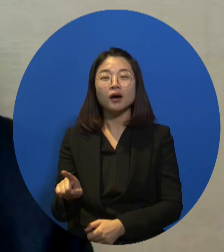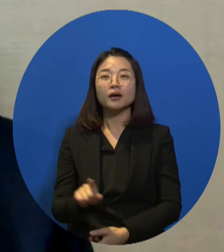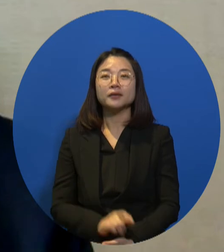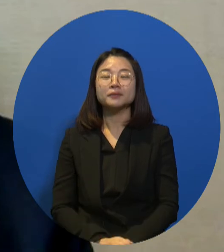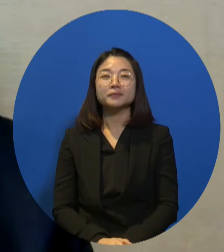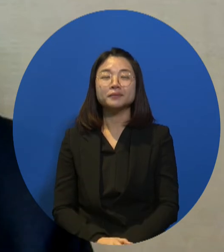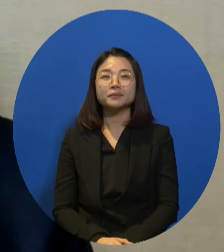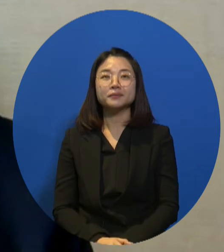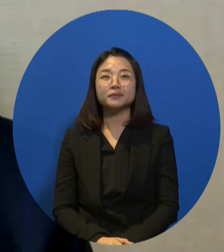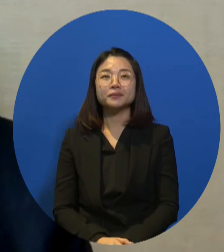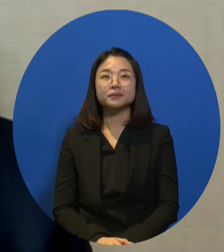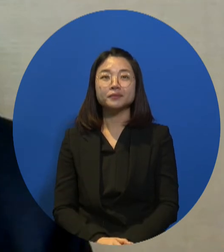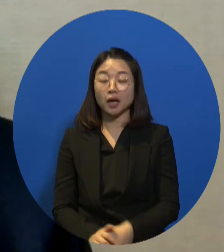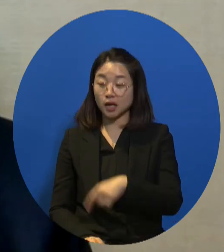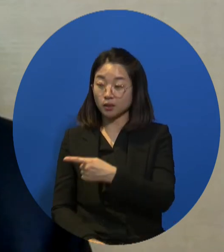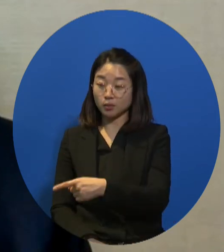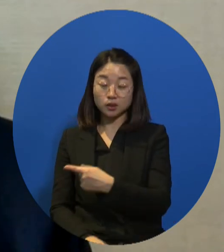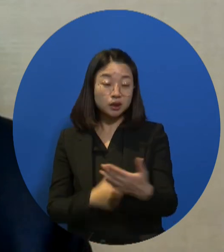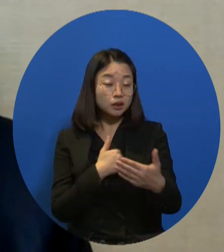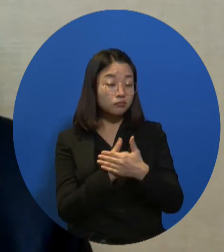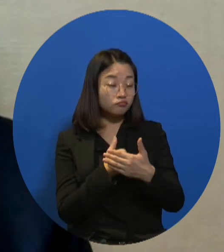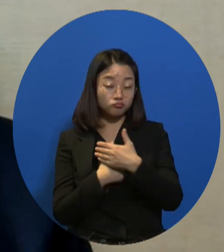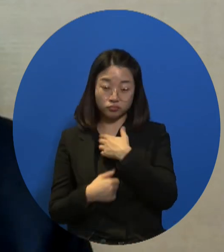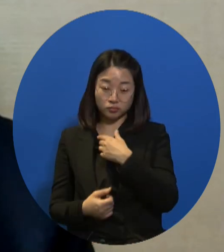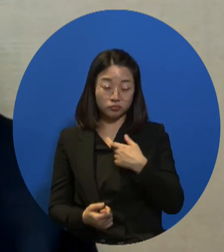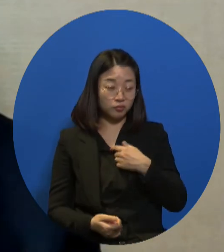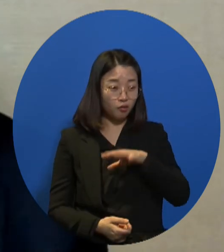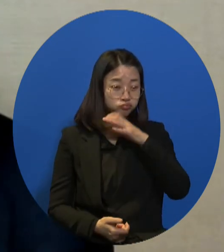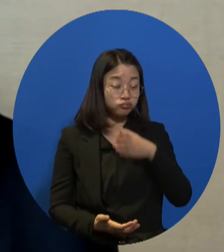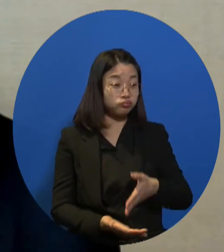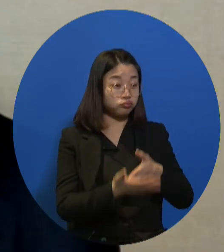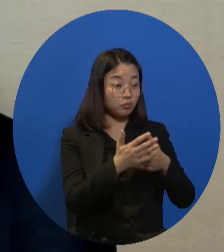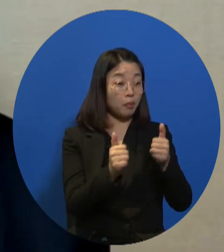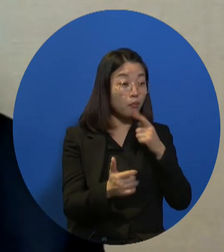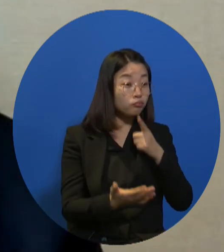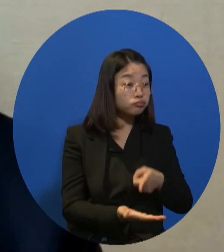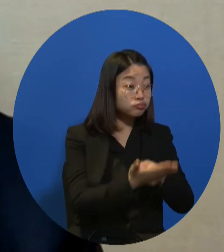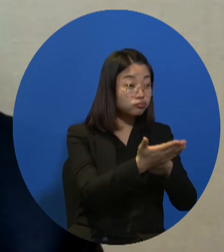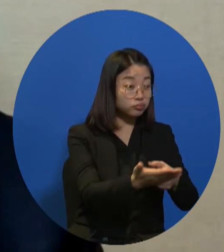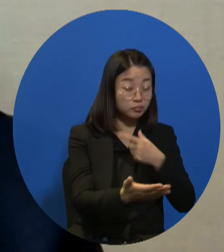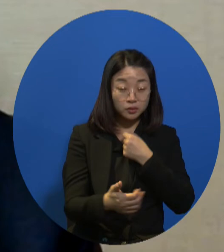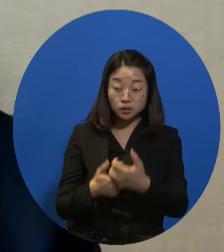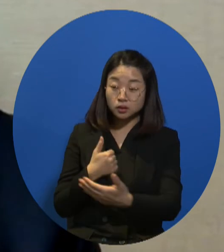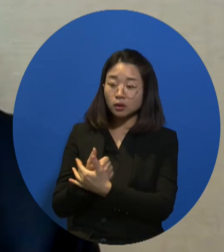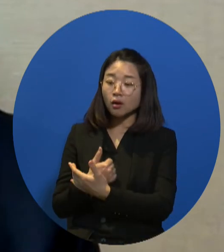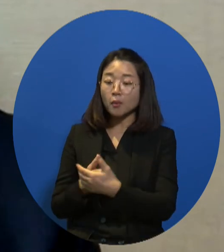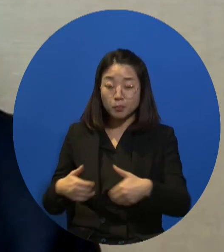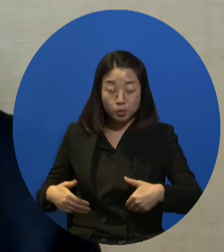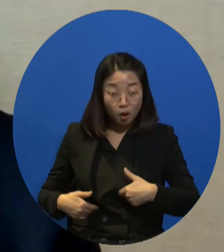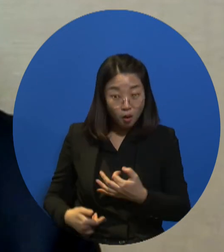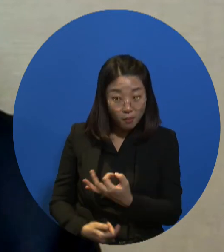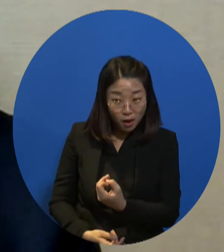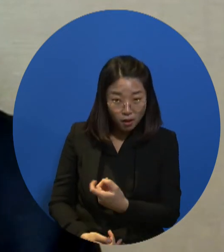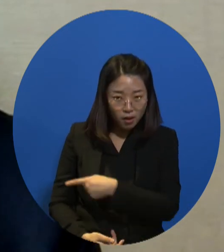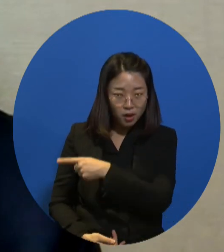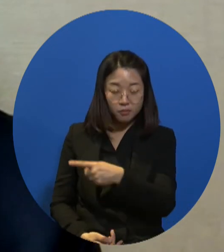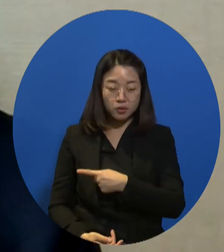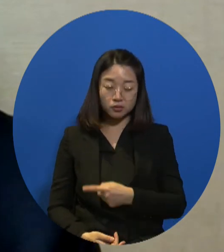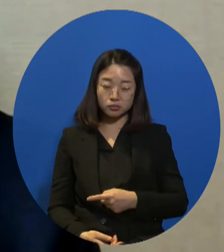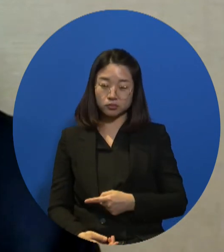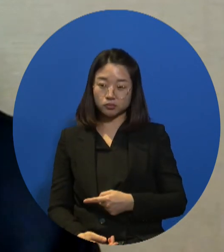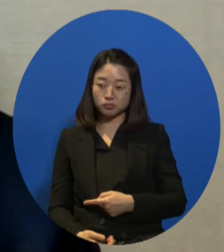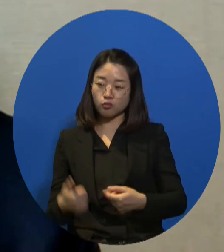or when it comes to relevant costs and mechanisms and processes, we